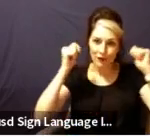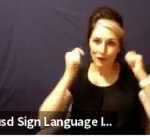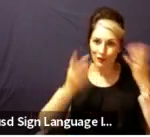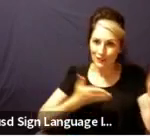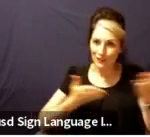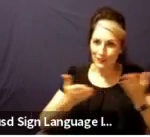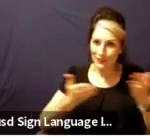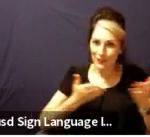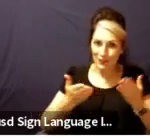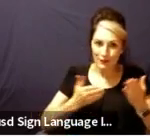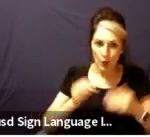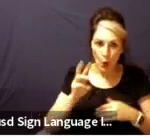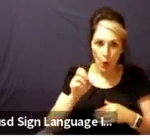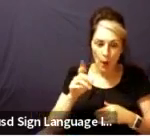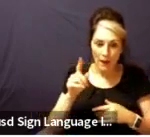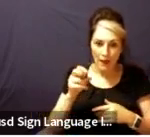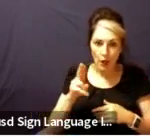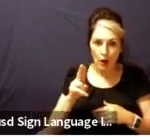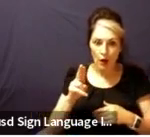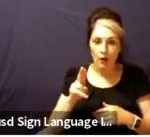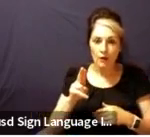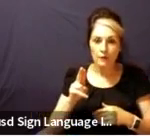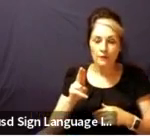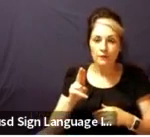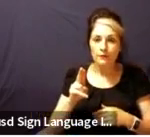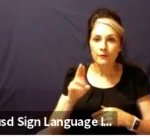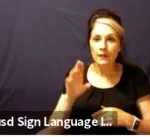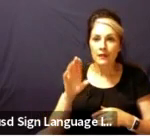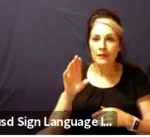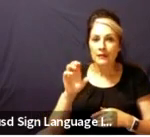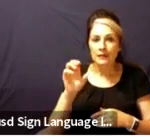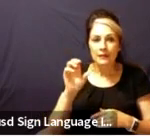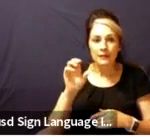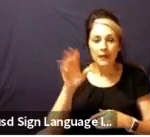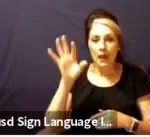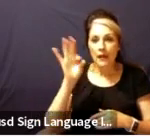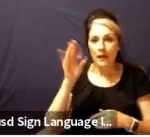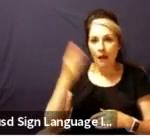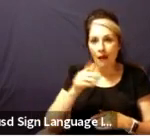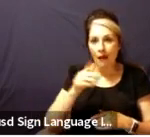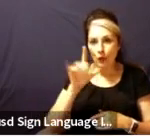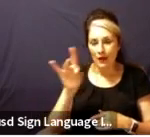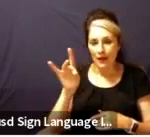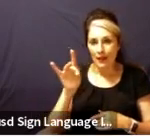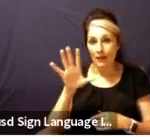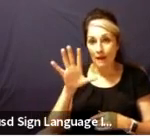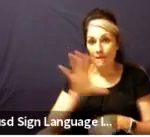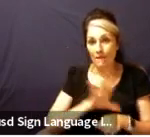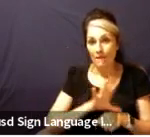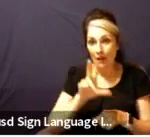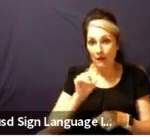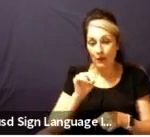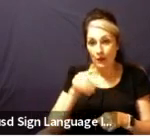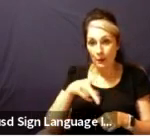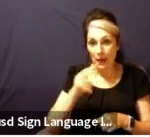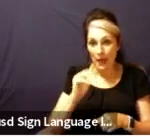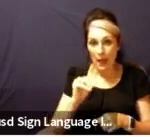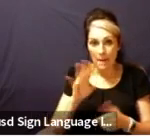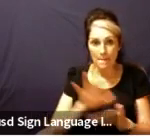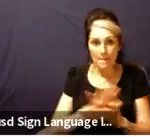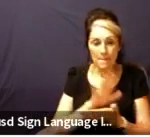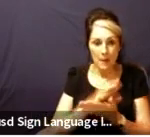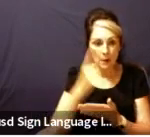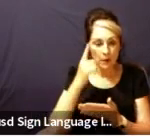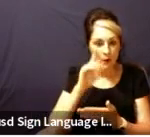And that webinar will be September 28th at 5:30 p.m. Paper is available for all of